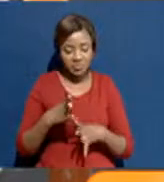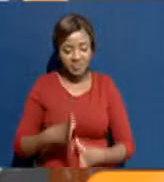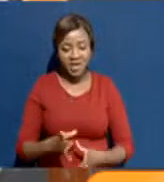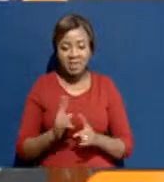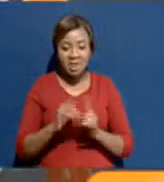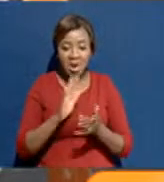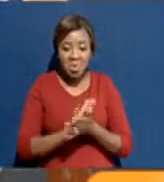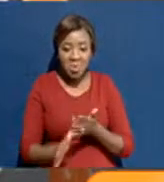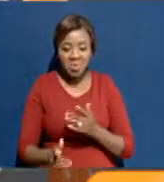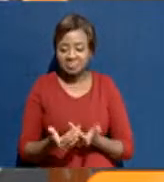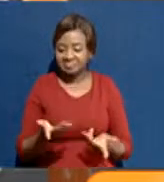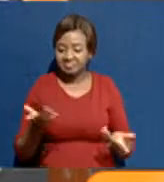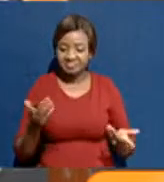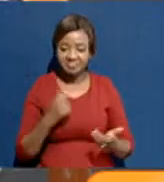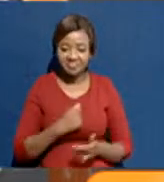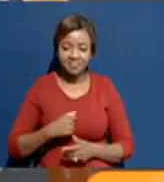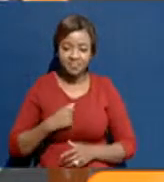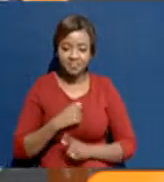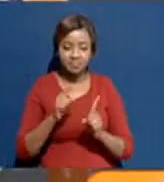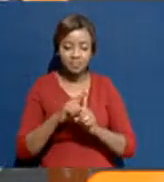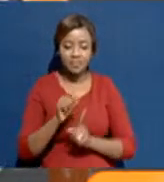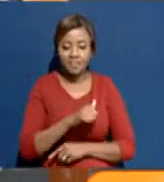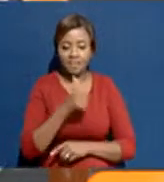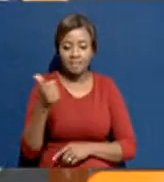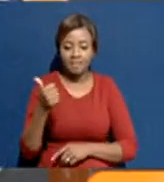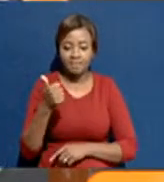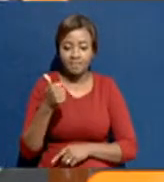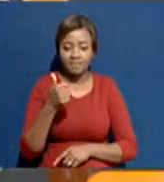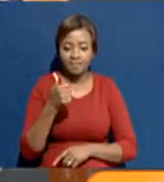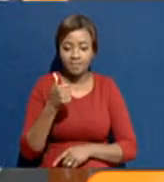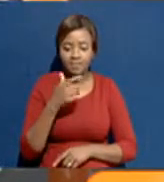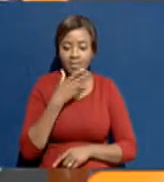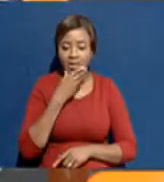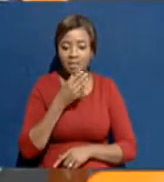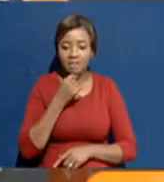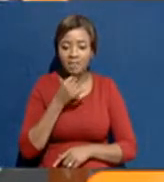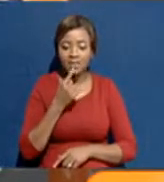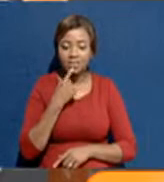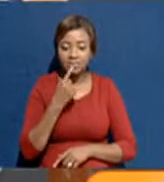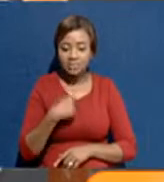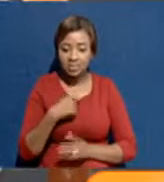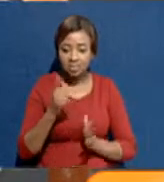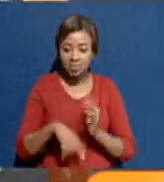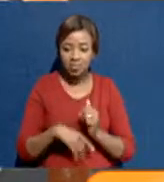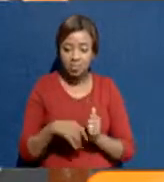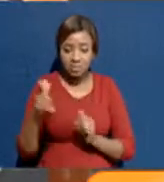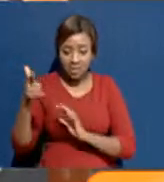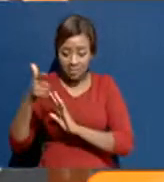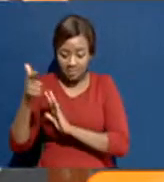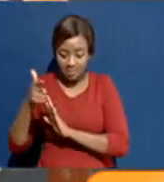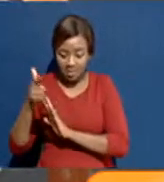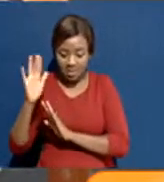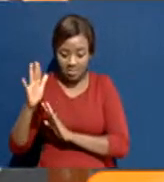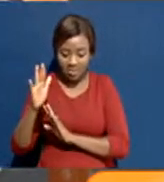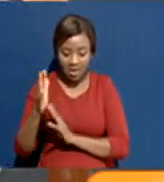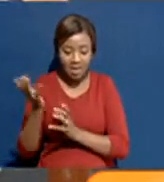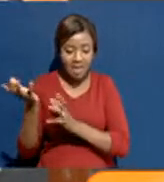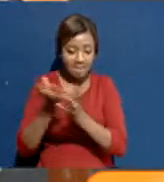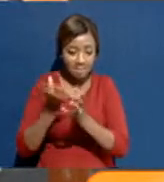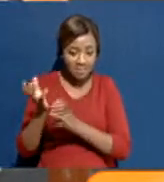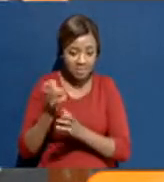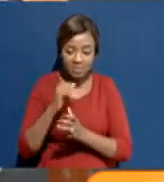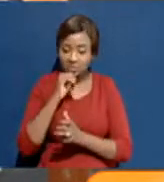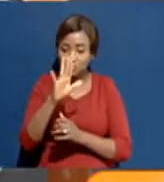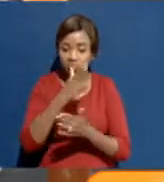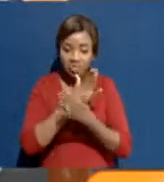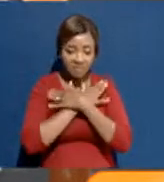I think I had Mashada Gaido told me also, you know, media is not your friend or your enemy. It's a business.